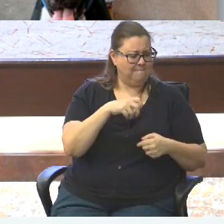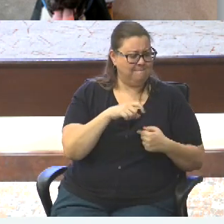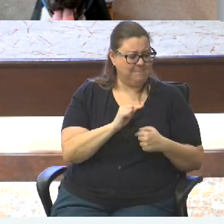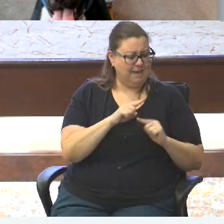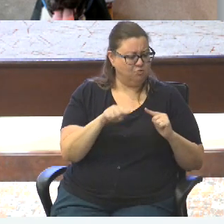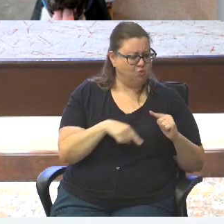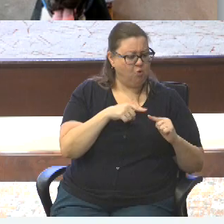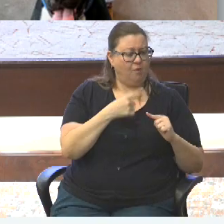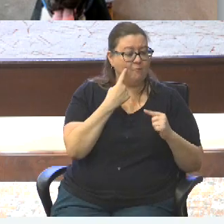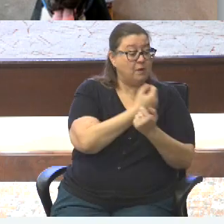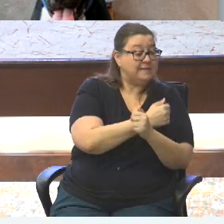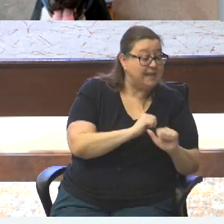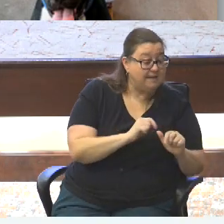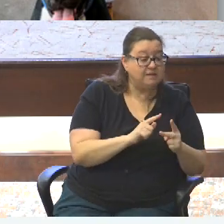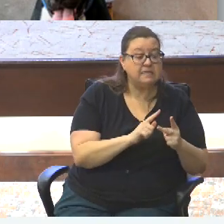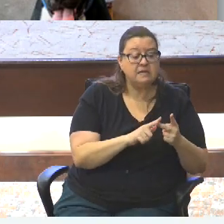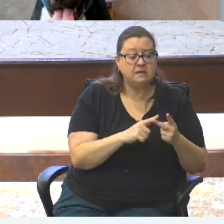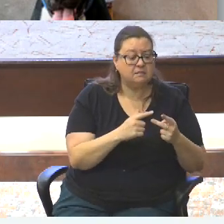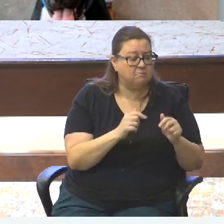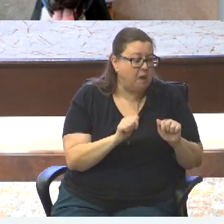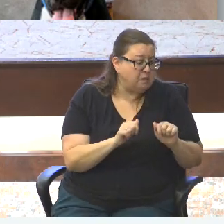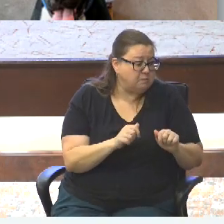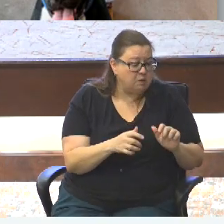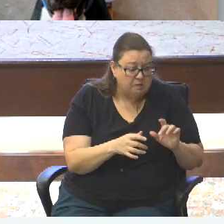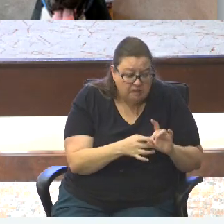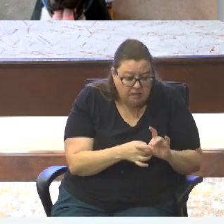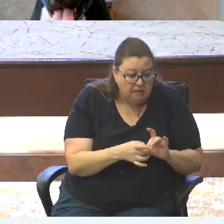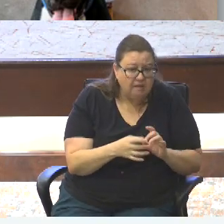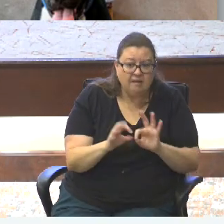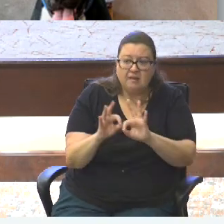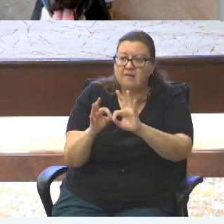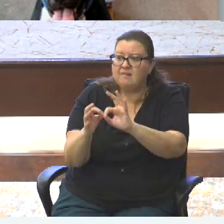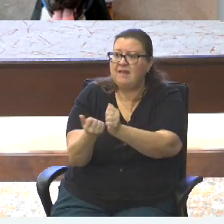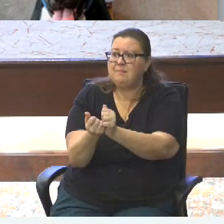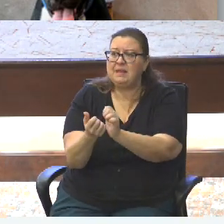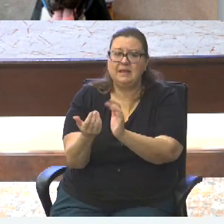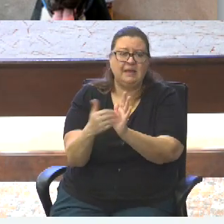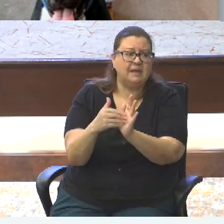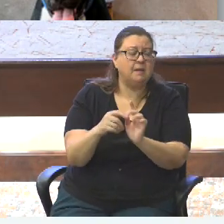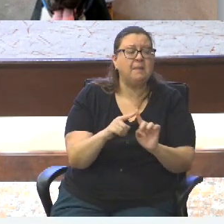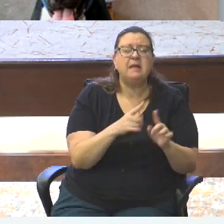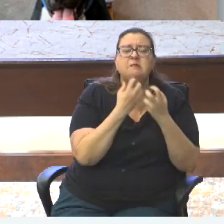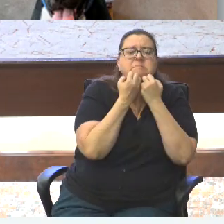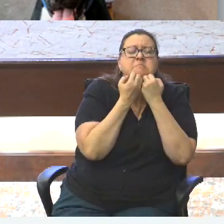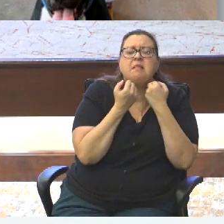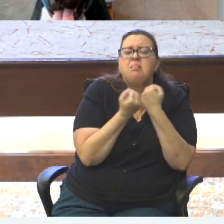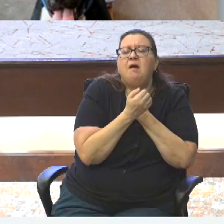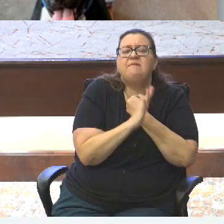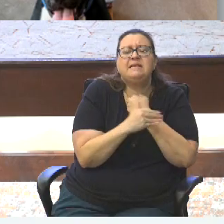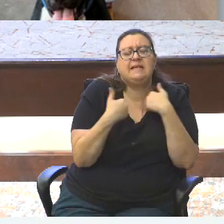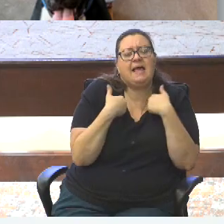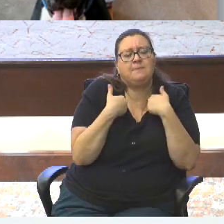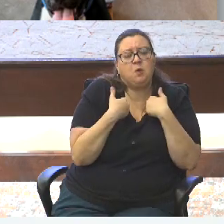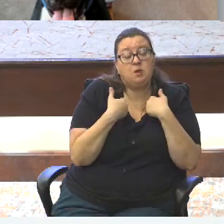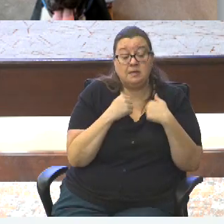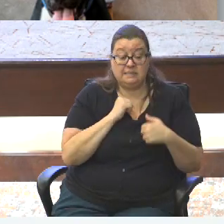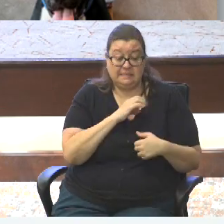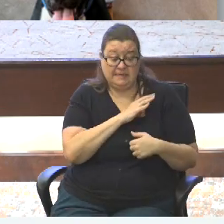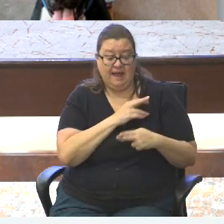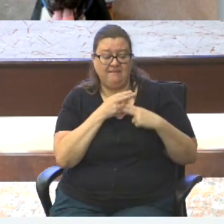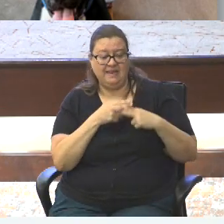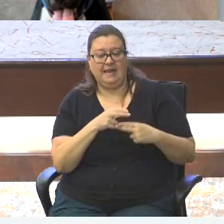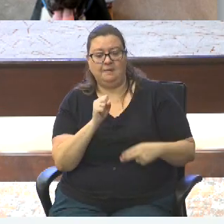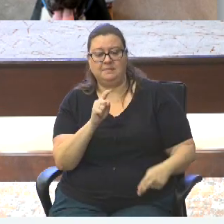and possible reunification. Now, Squishy was very deeply attached to his stuffed animal, which staff lovingly named